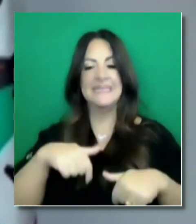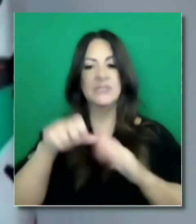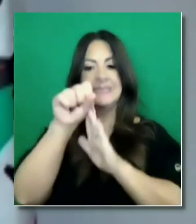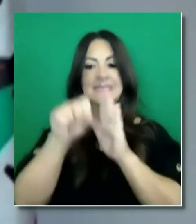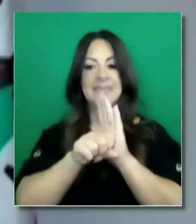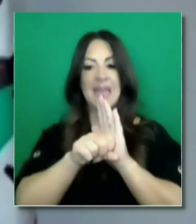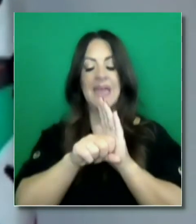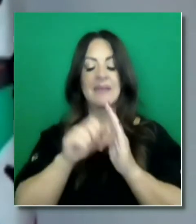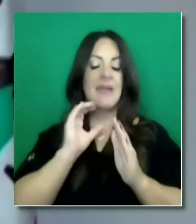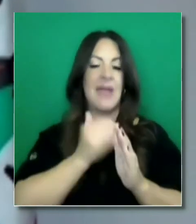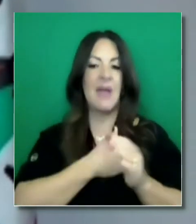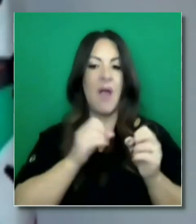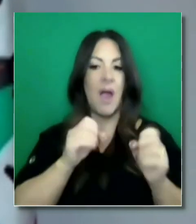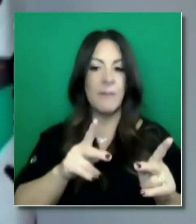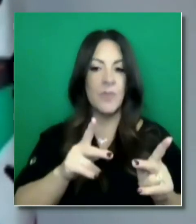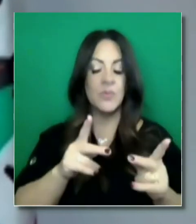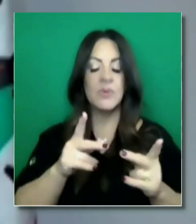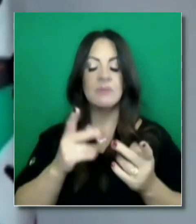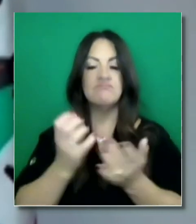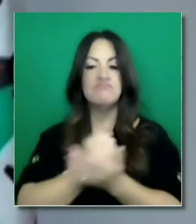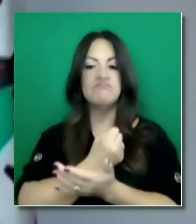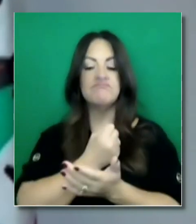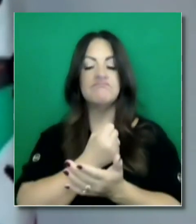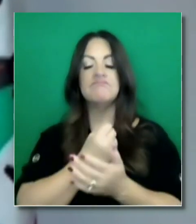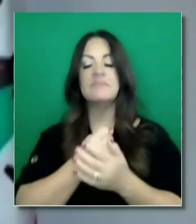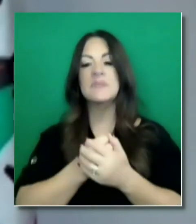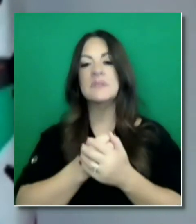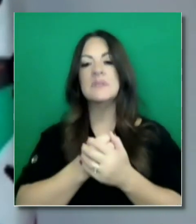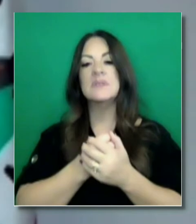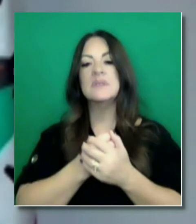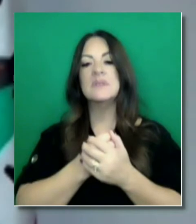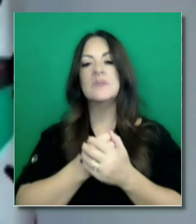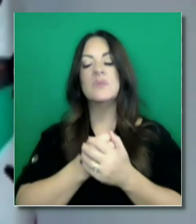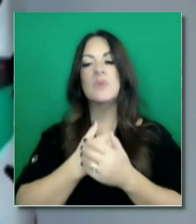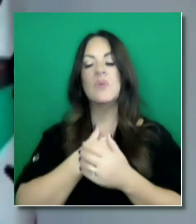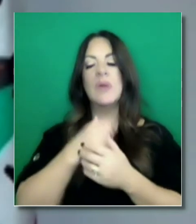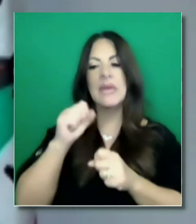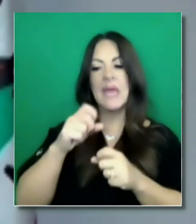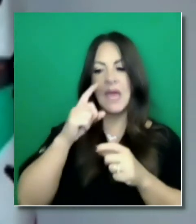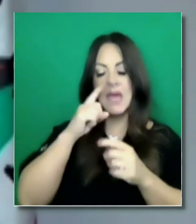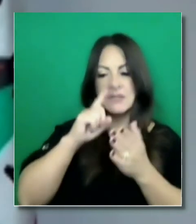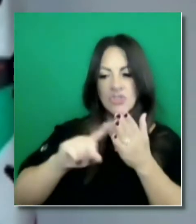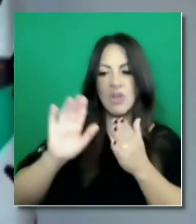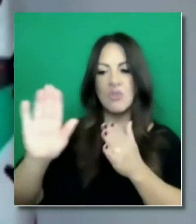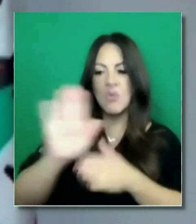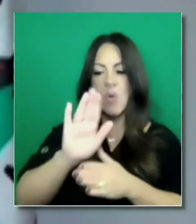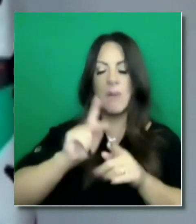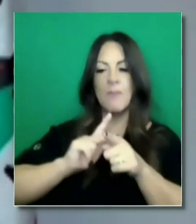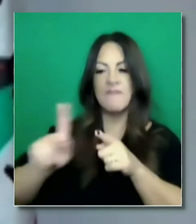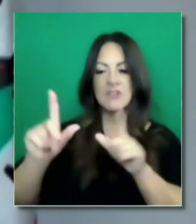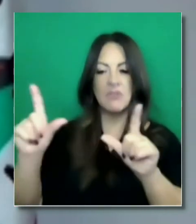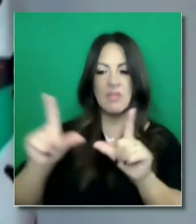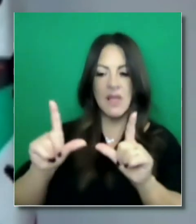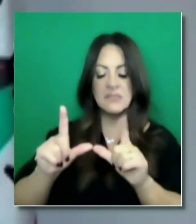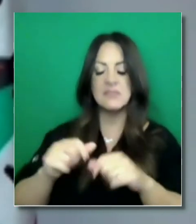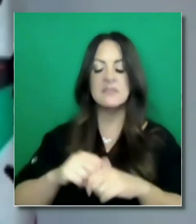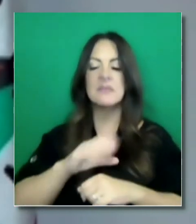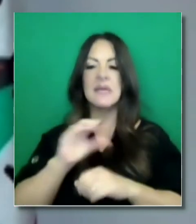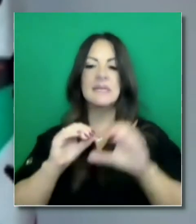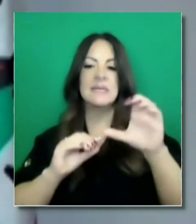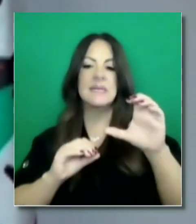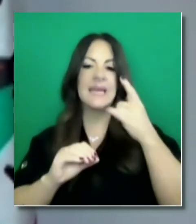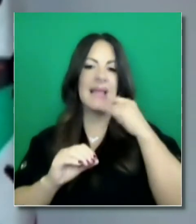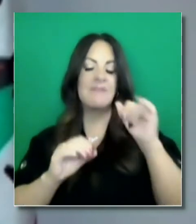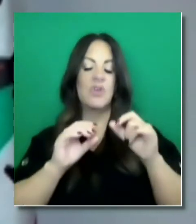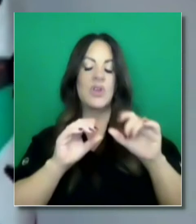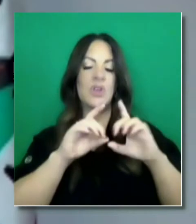obviously through our ability to look at licenses, professional licenses, but then also CDPH